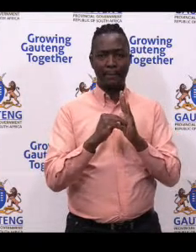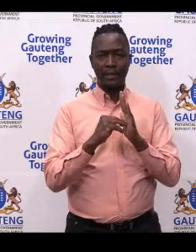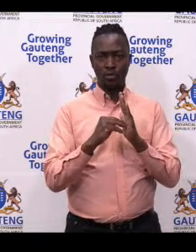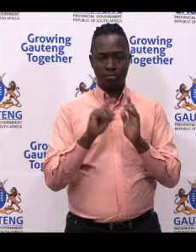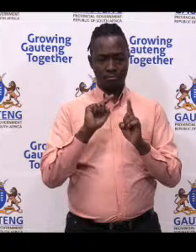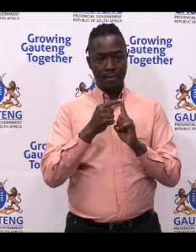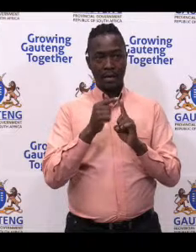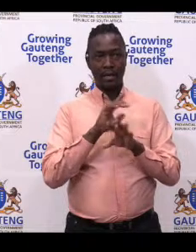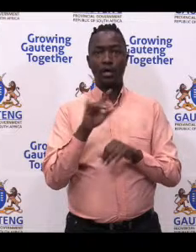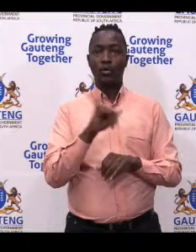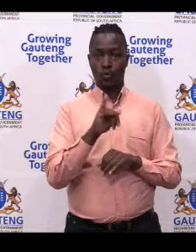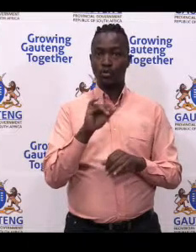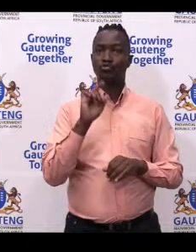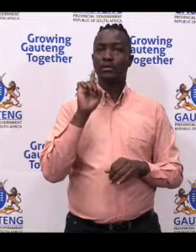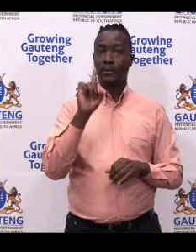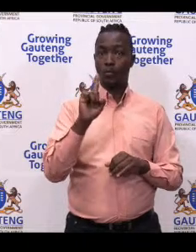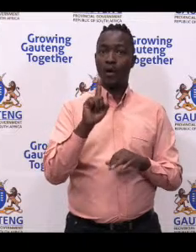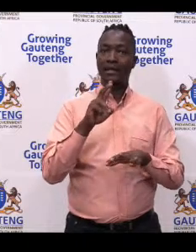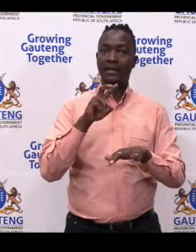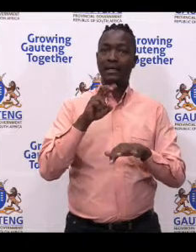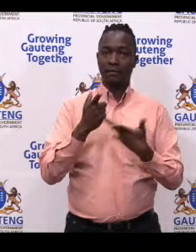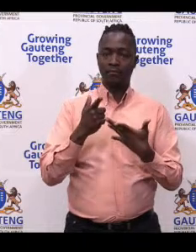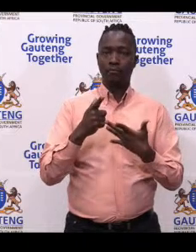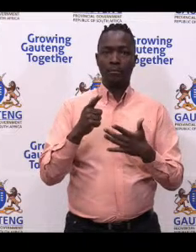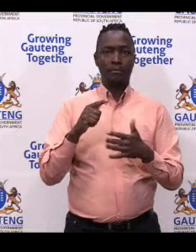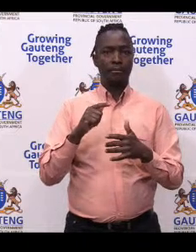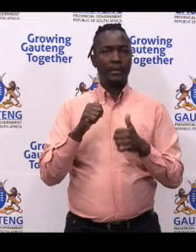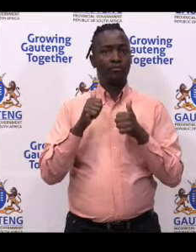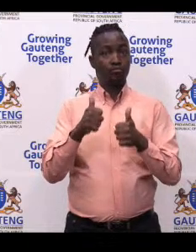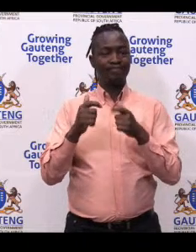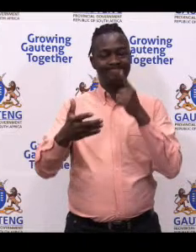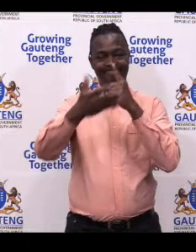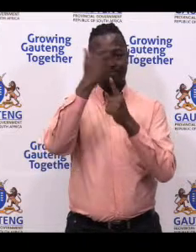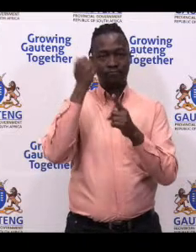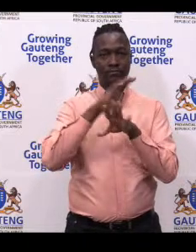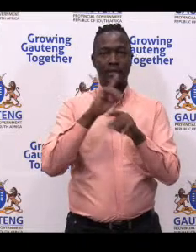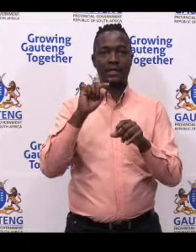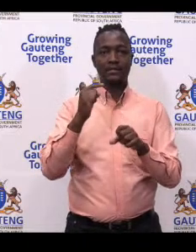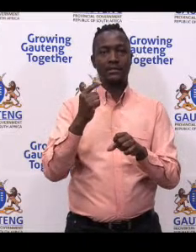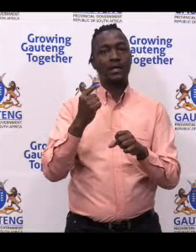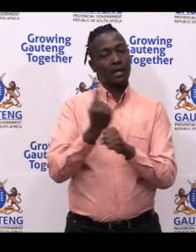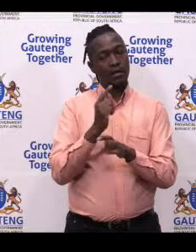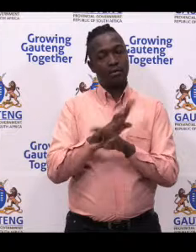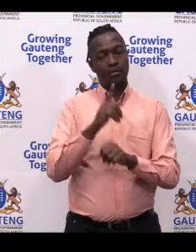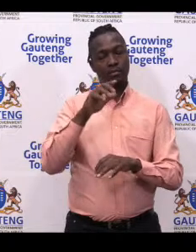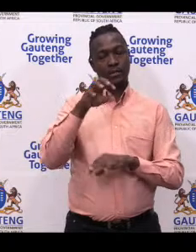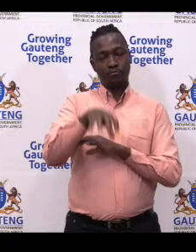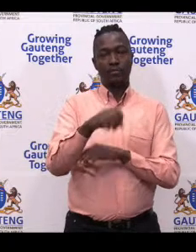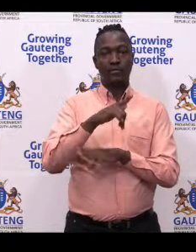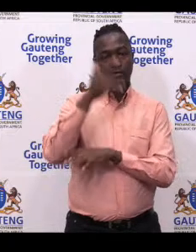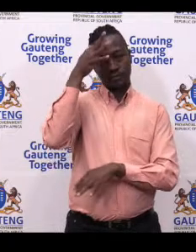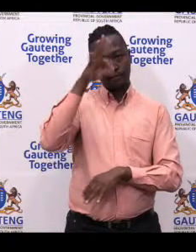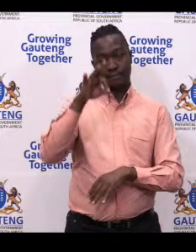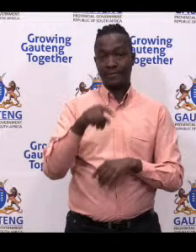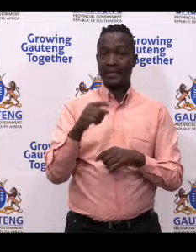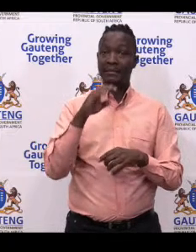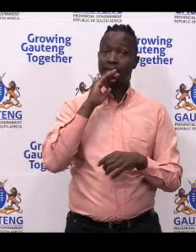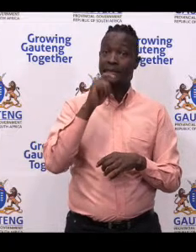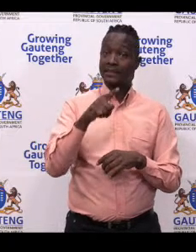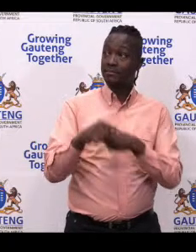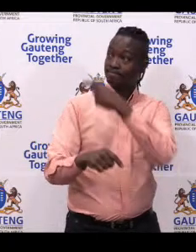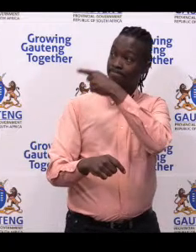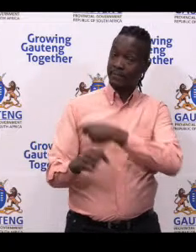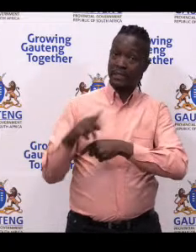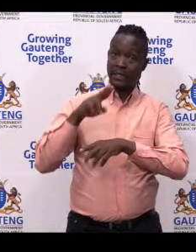be one of the great needs, a great feat that we would have achieved as the Gauteng Provincial Government. It means these are the number of people